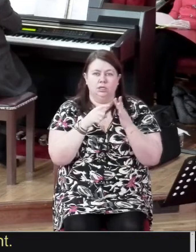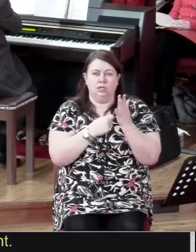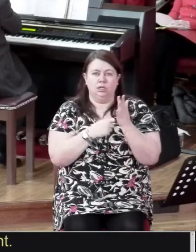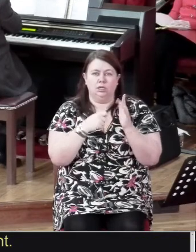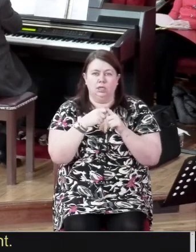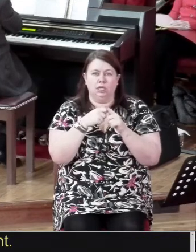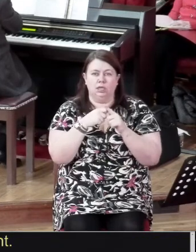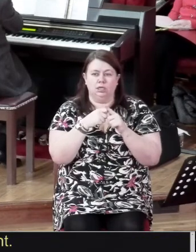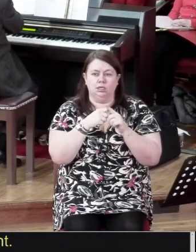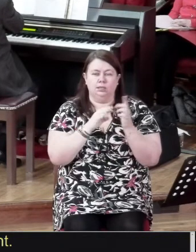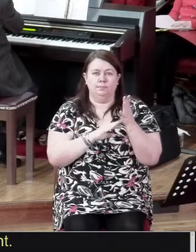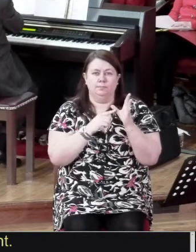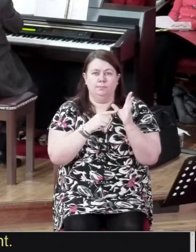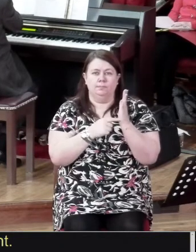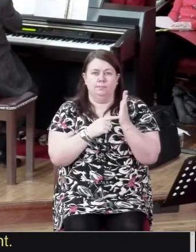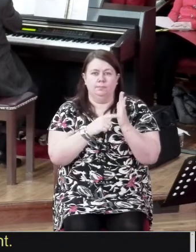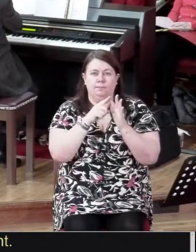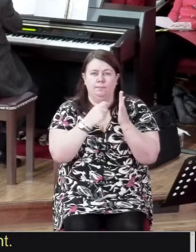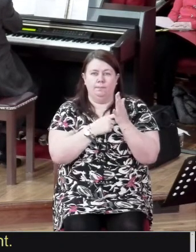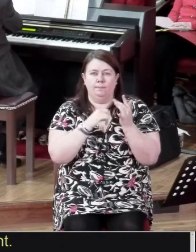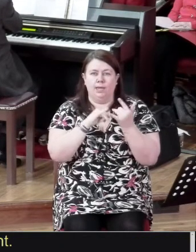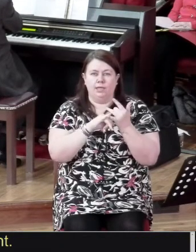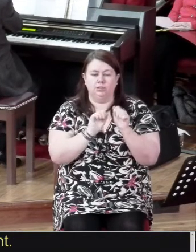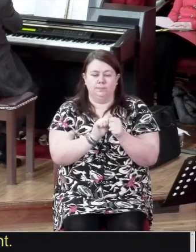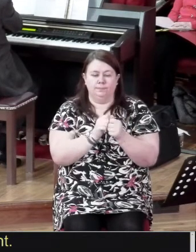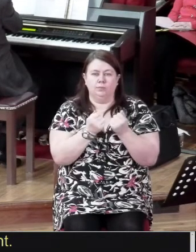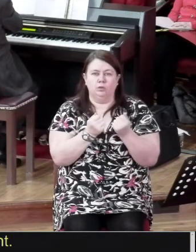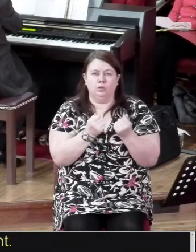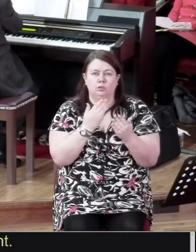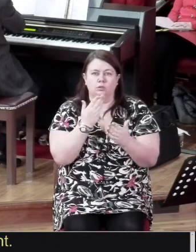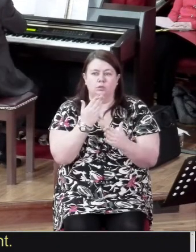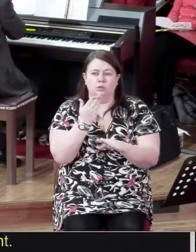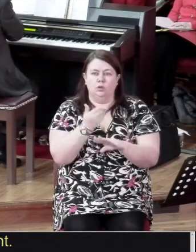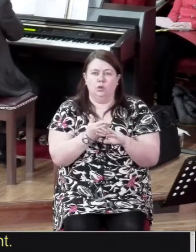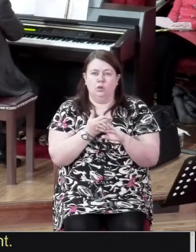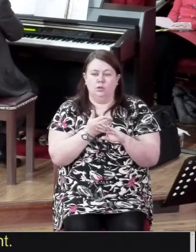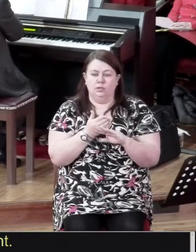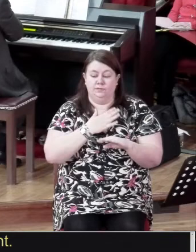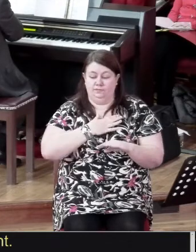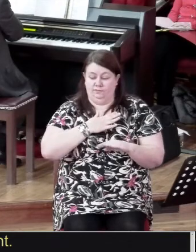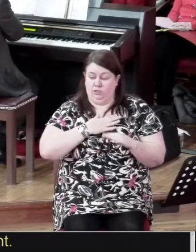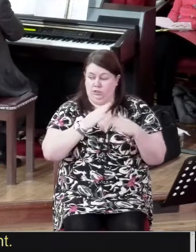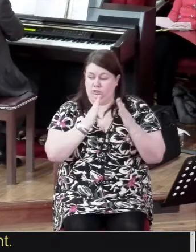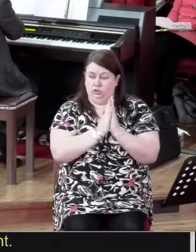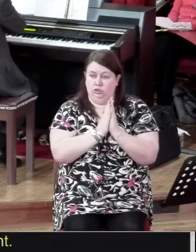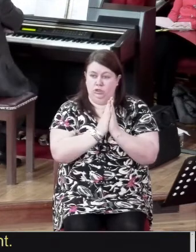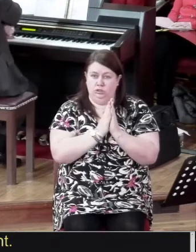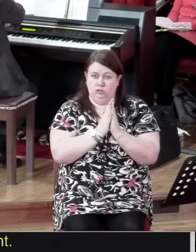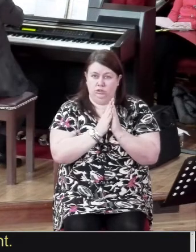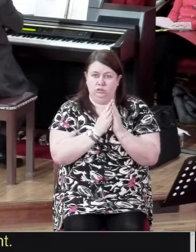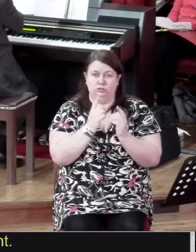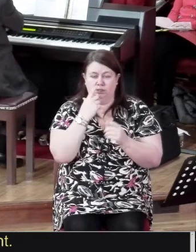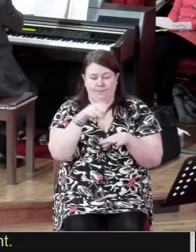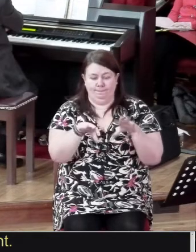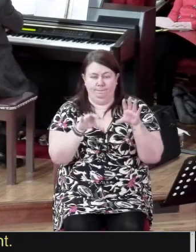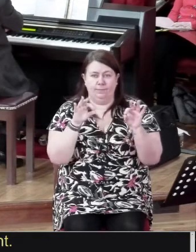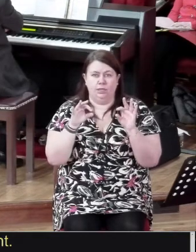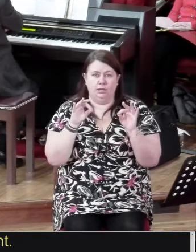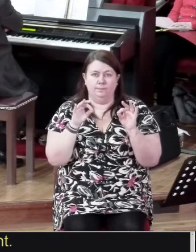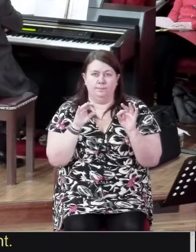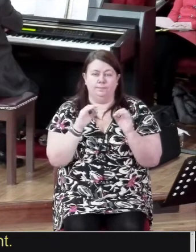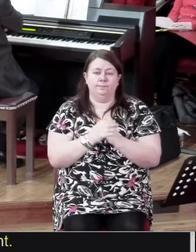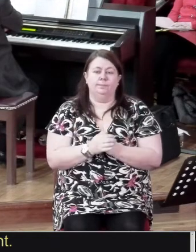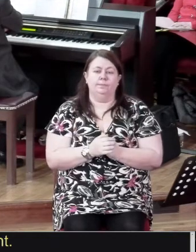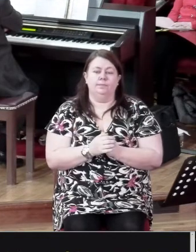Matters. There's an absolutely smashing Christmas edition waiting on the tables on the stage. Please pick them up afterwards.